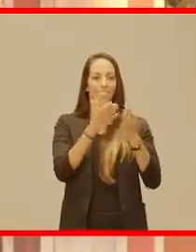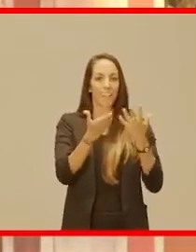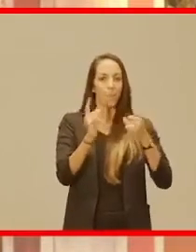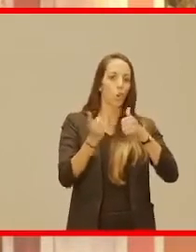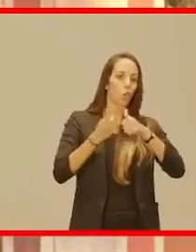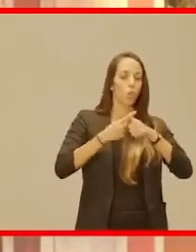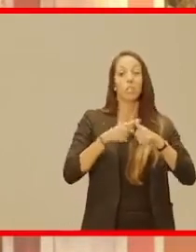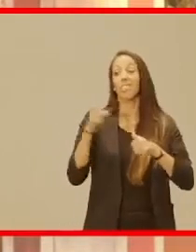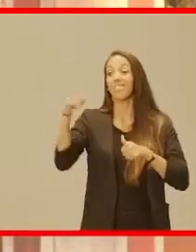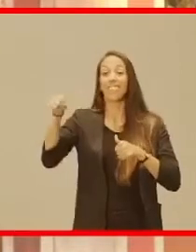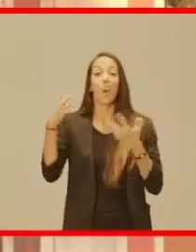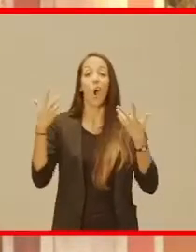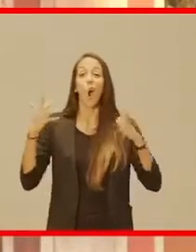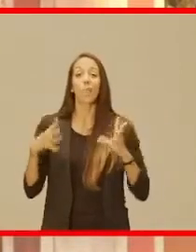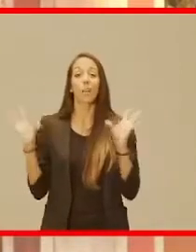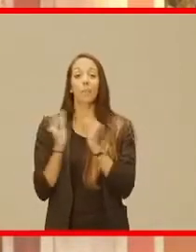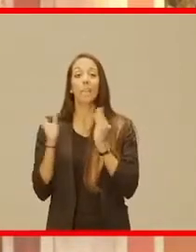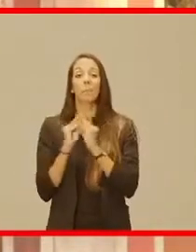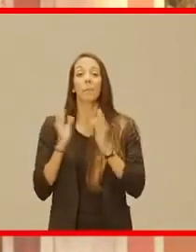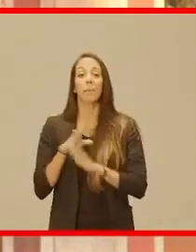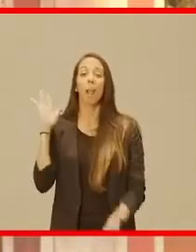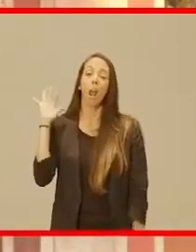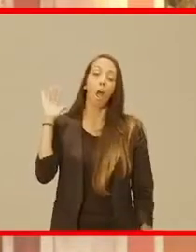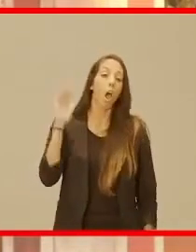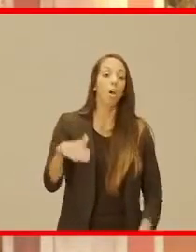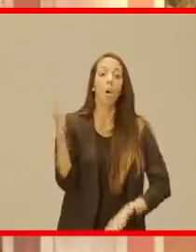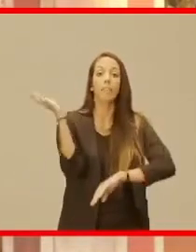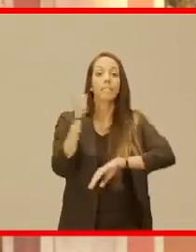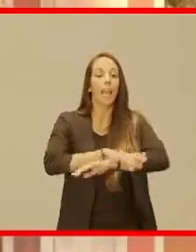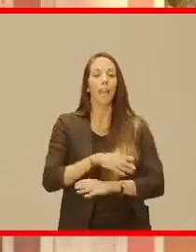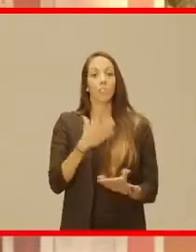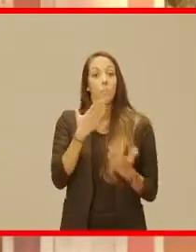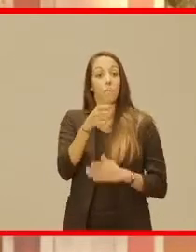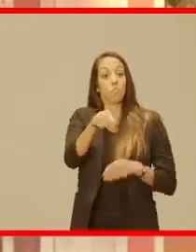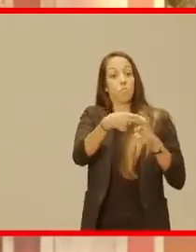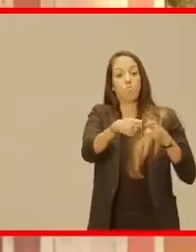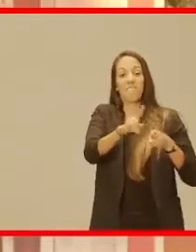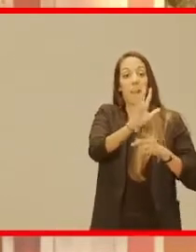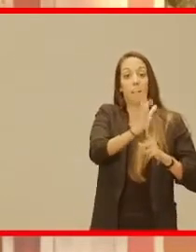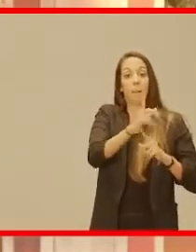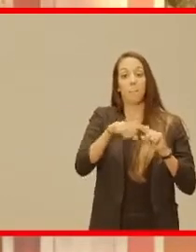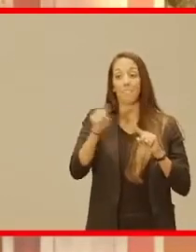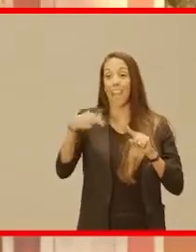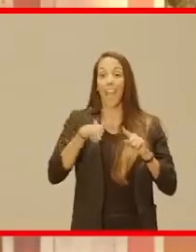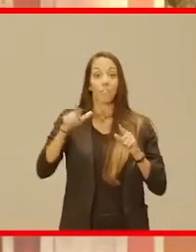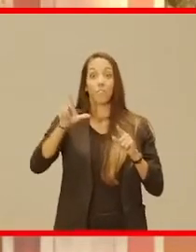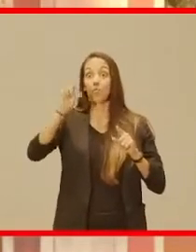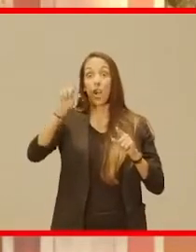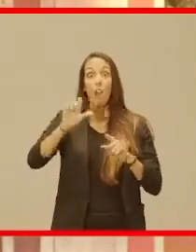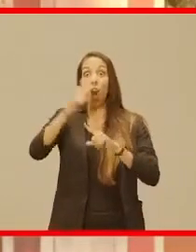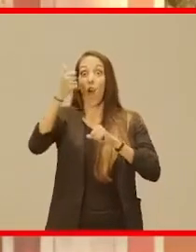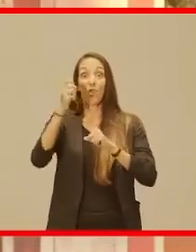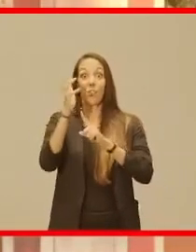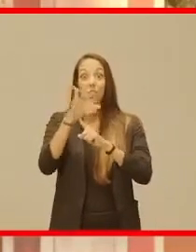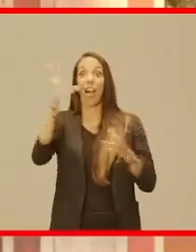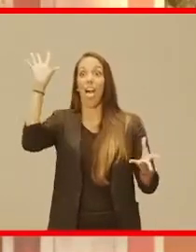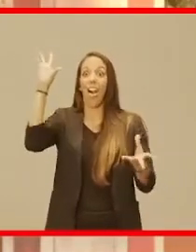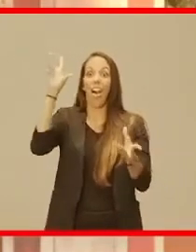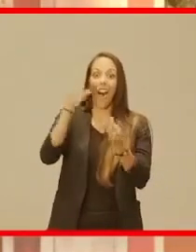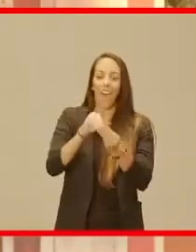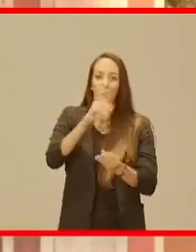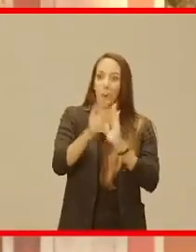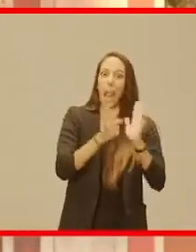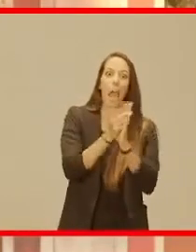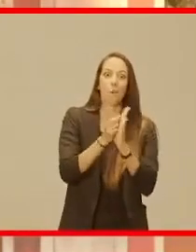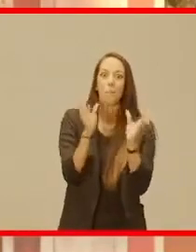day. So if you go in and you might be with them for 5 minutes, but then they have 20 other 5-minute meetings, but you left the one pager, so they're